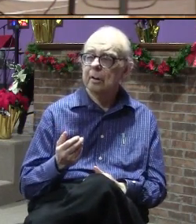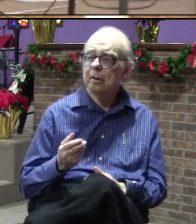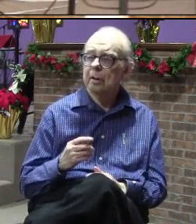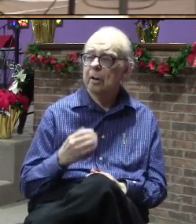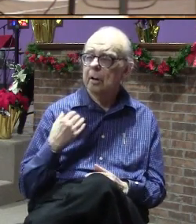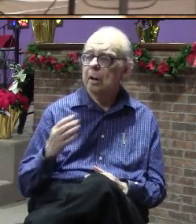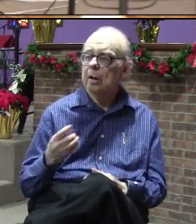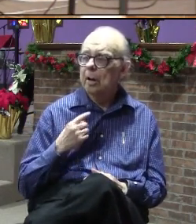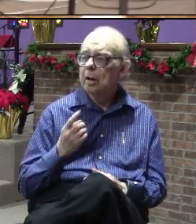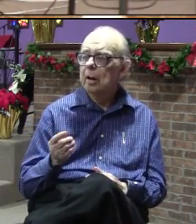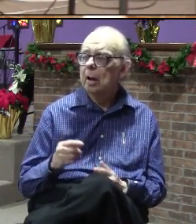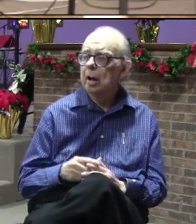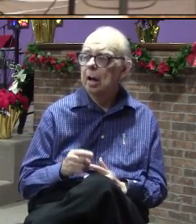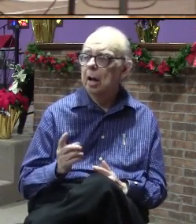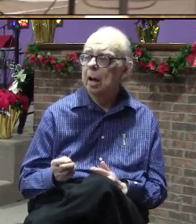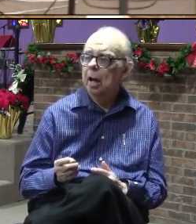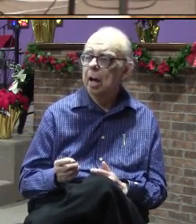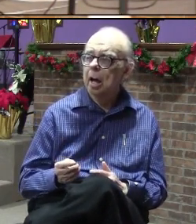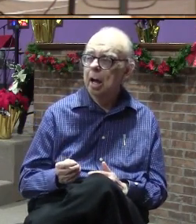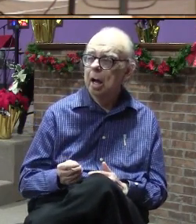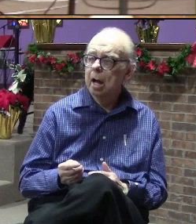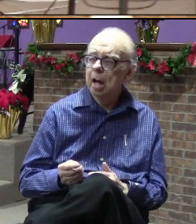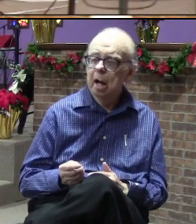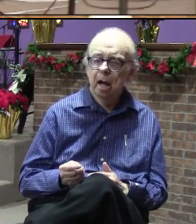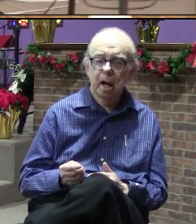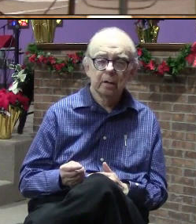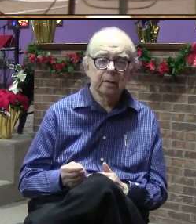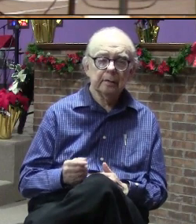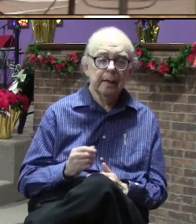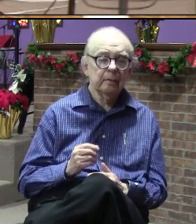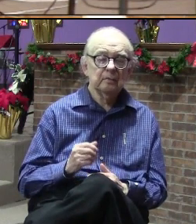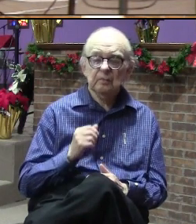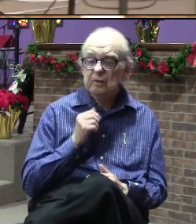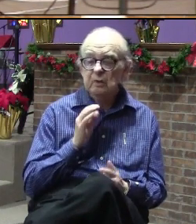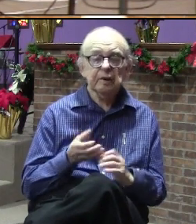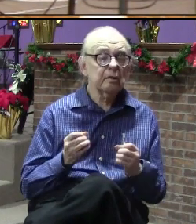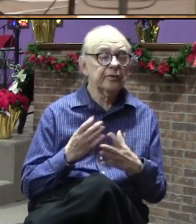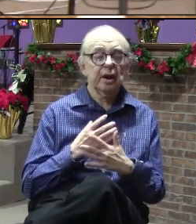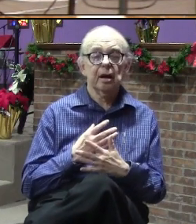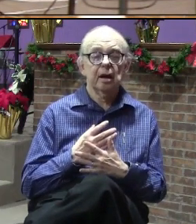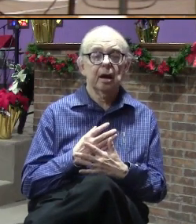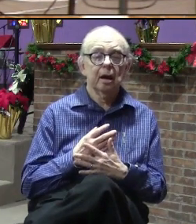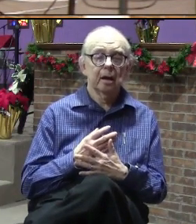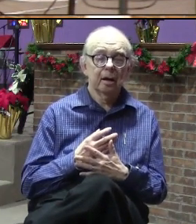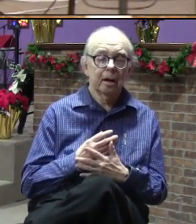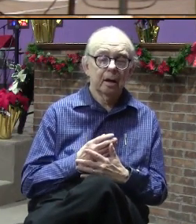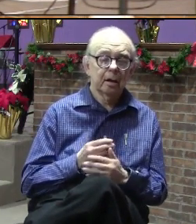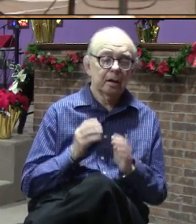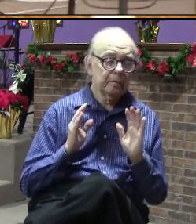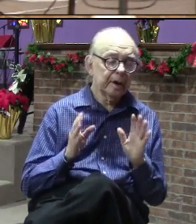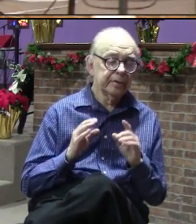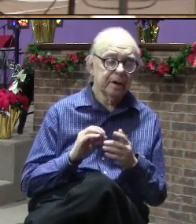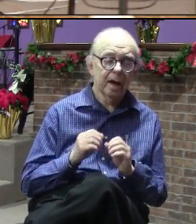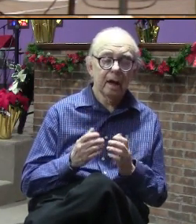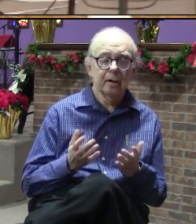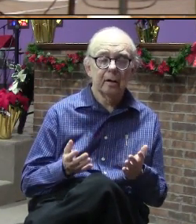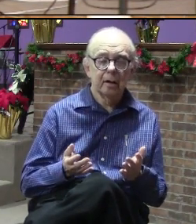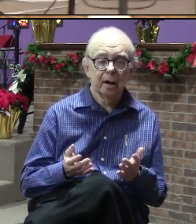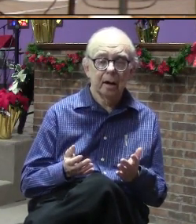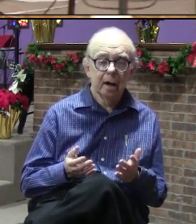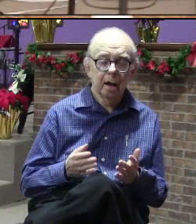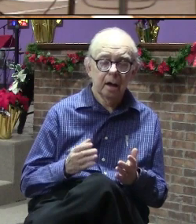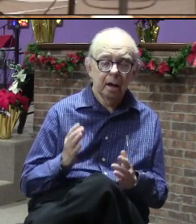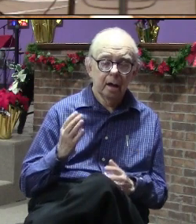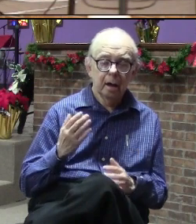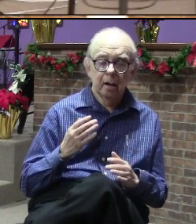the angel said unto him, what? Do not be afraid. Isn't it amazing? The greeting